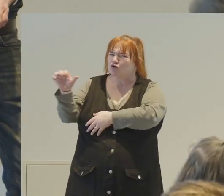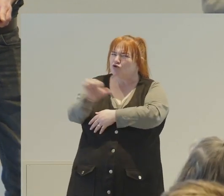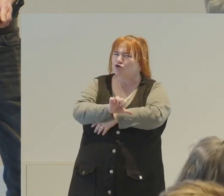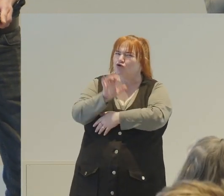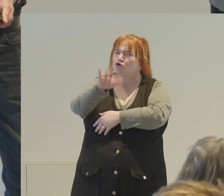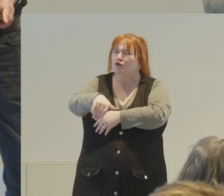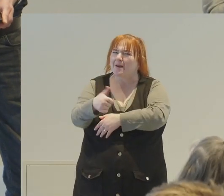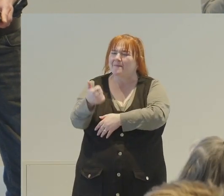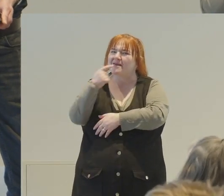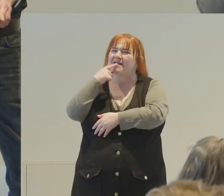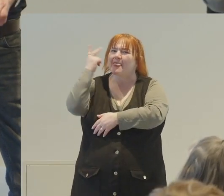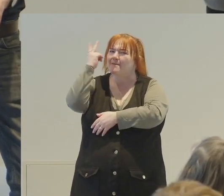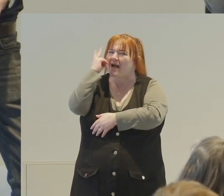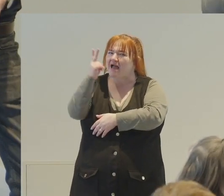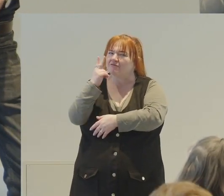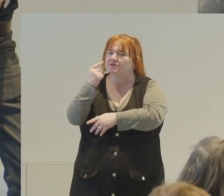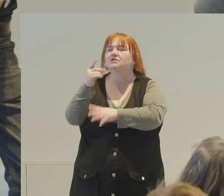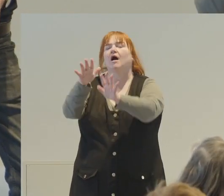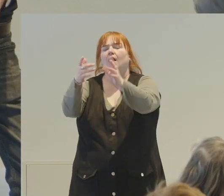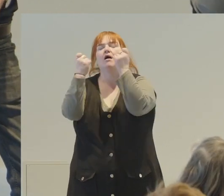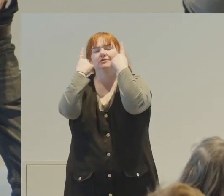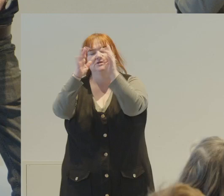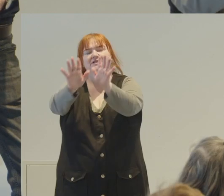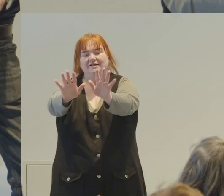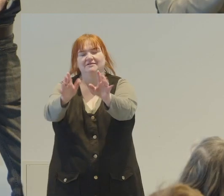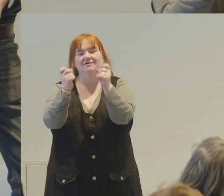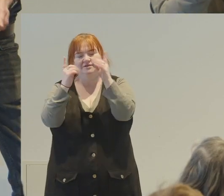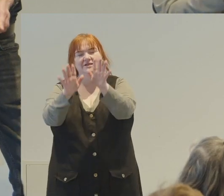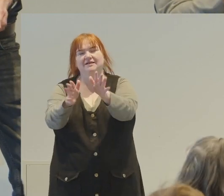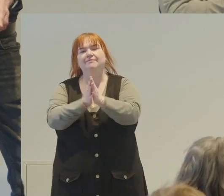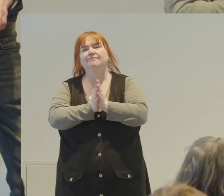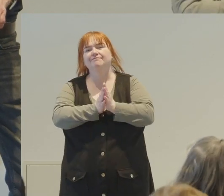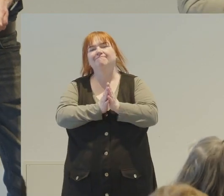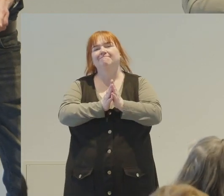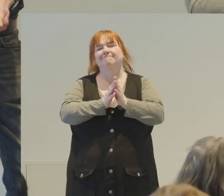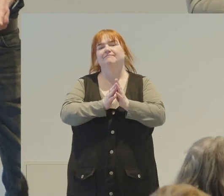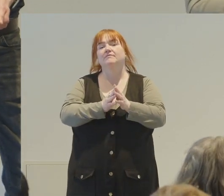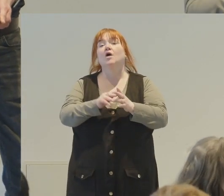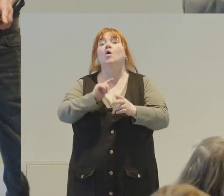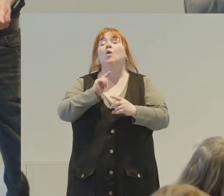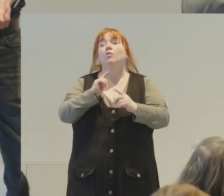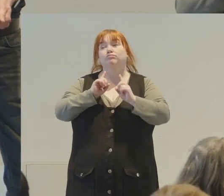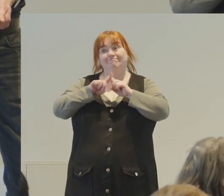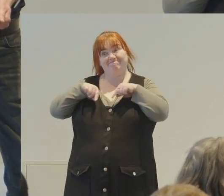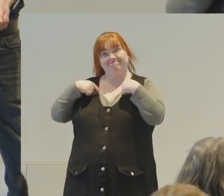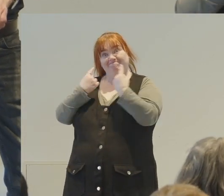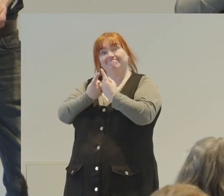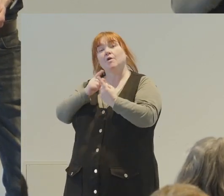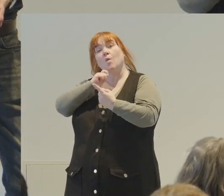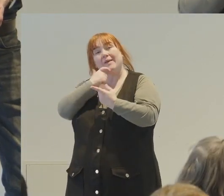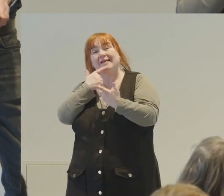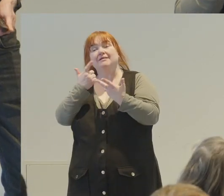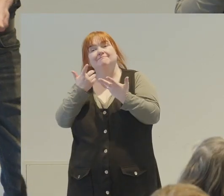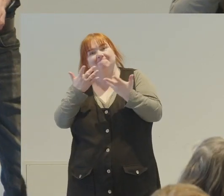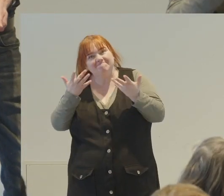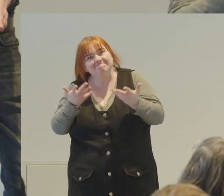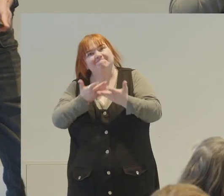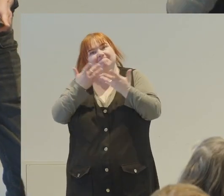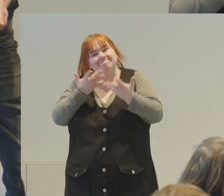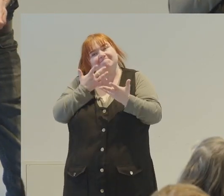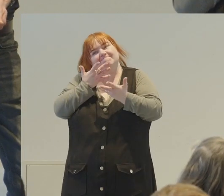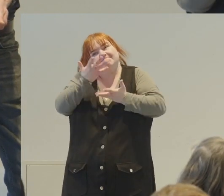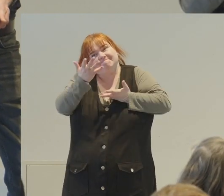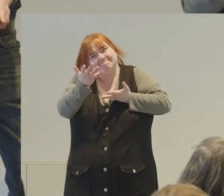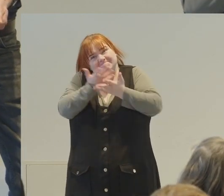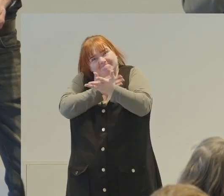in that case, I understand that, sorry. In that case, we will do everything we can to make sure the person in question's